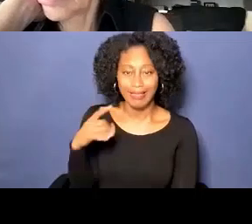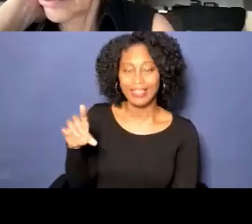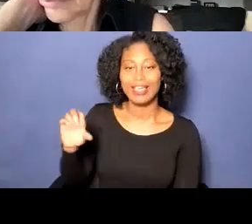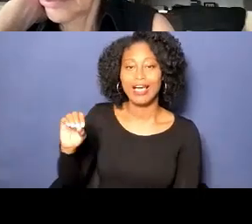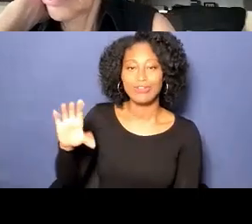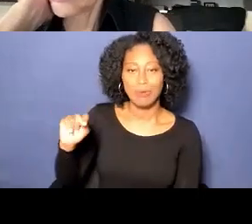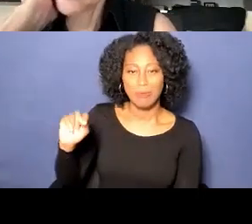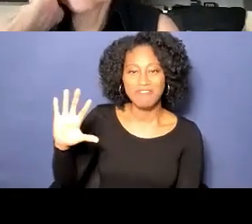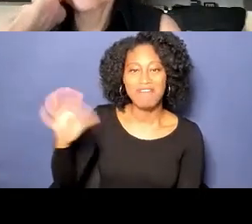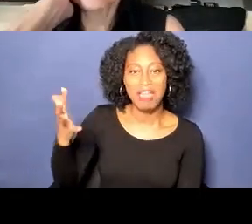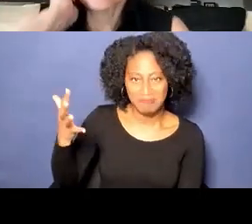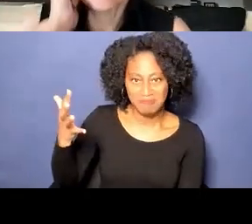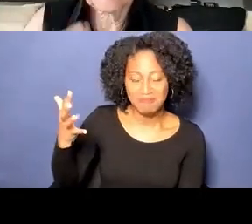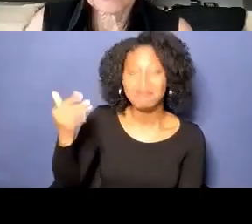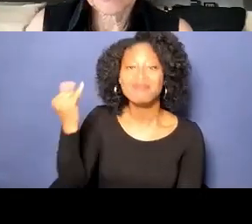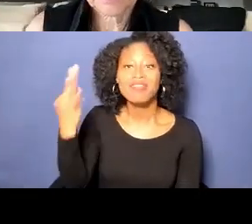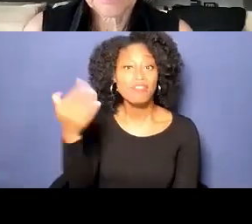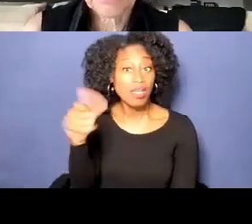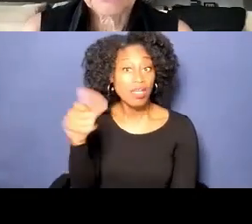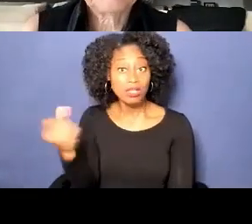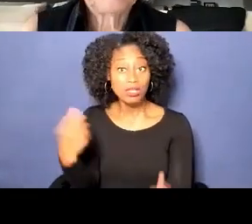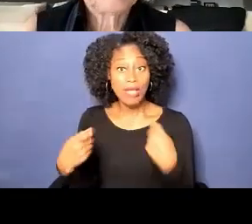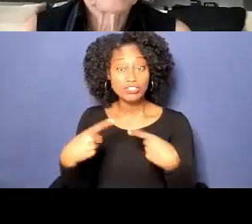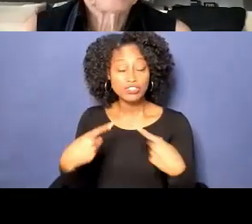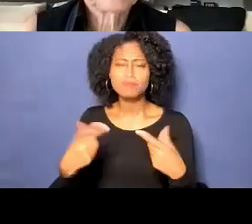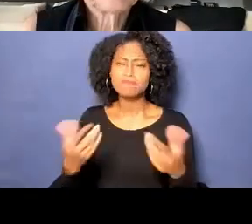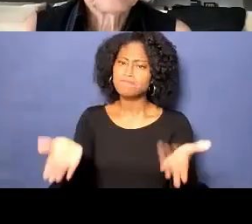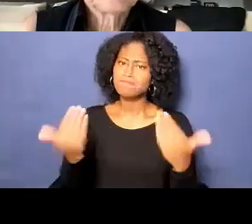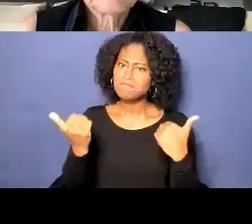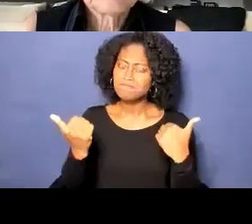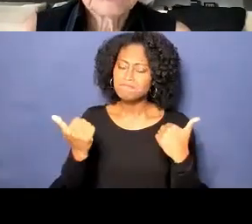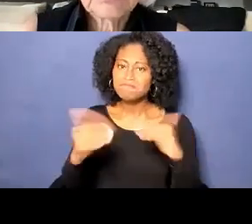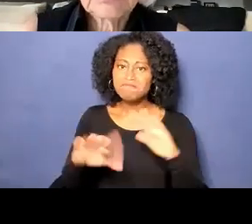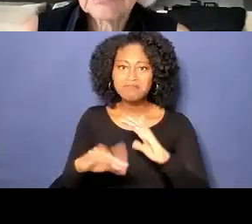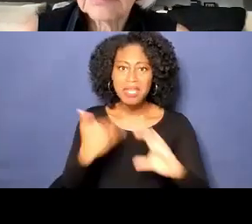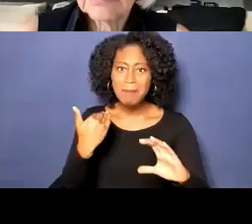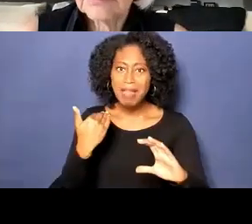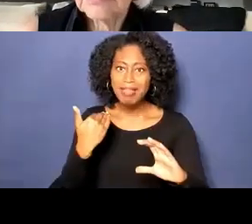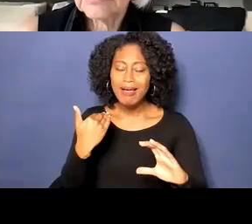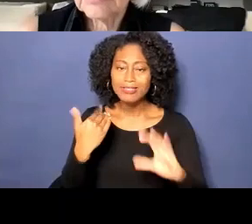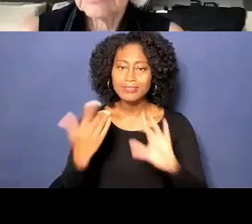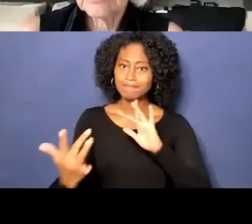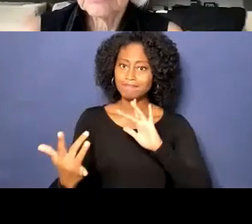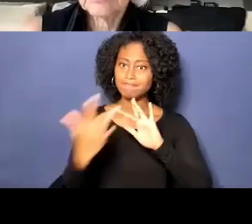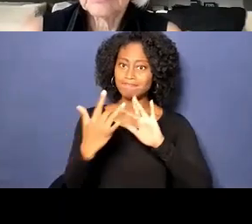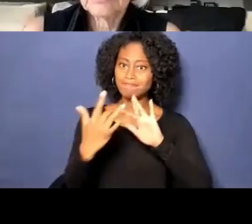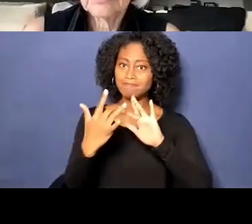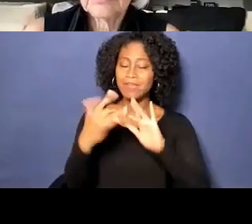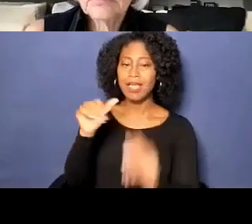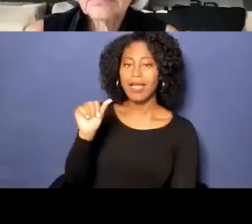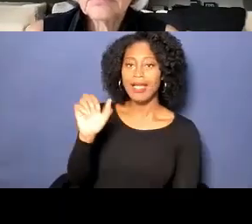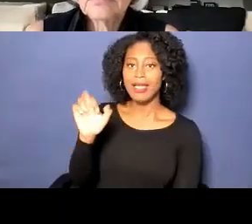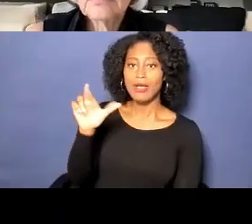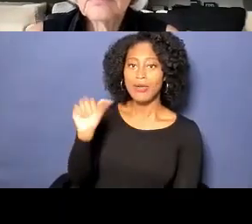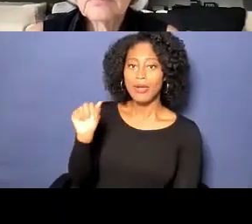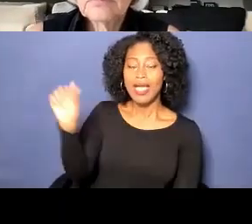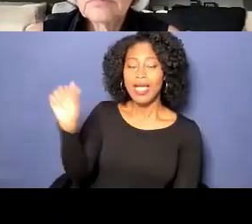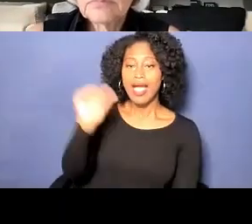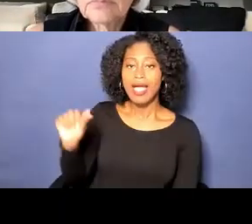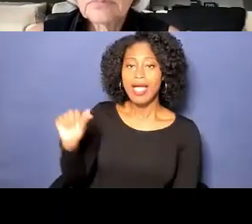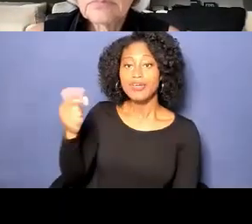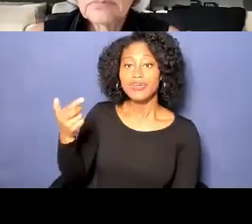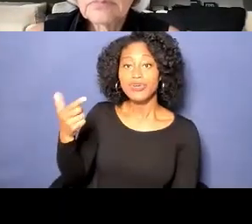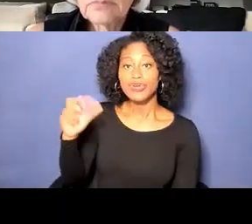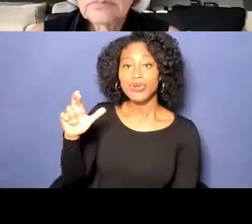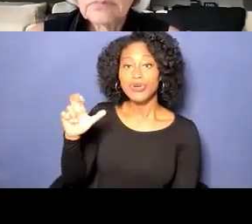you can always feel free, again, to email us directly at AERA, a grants program at AERA, and we'll